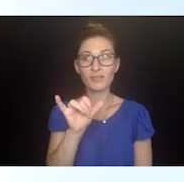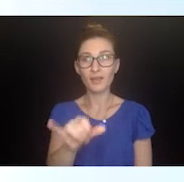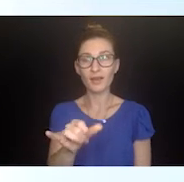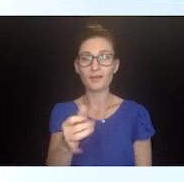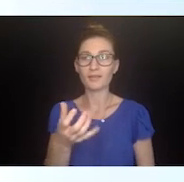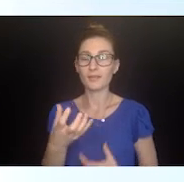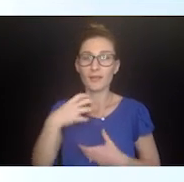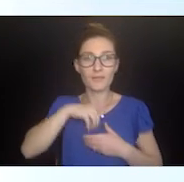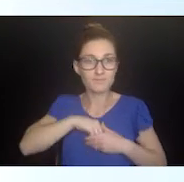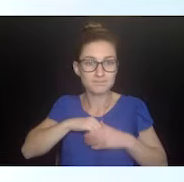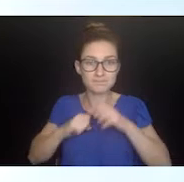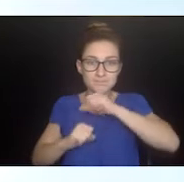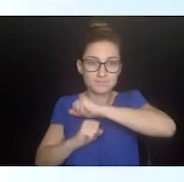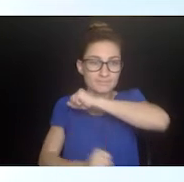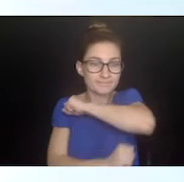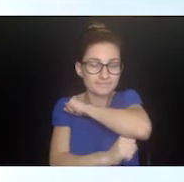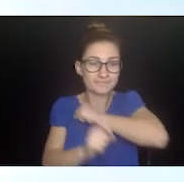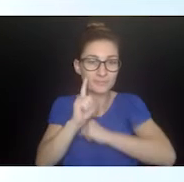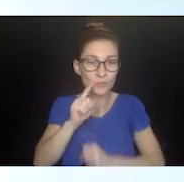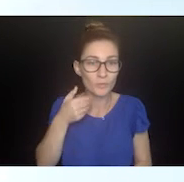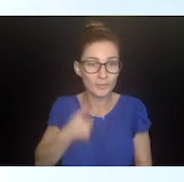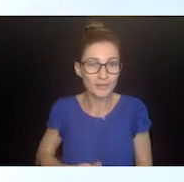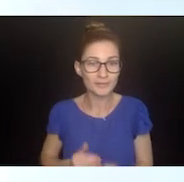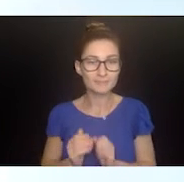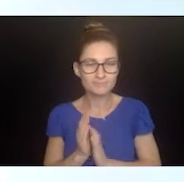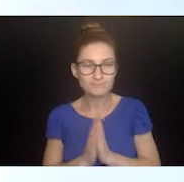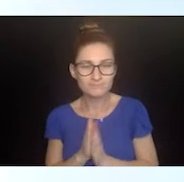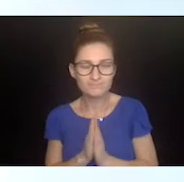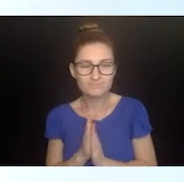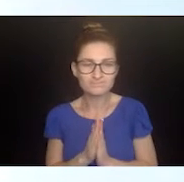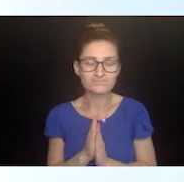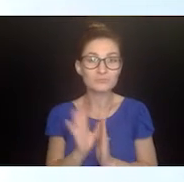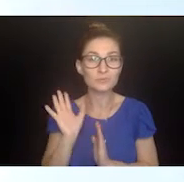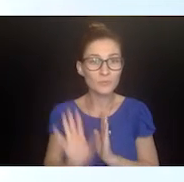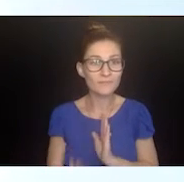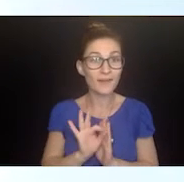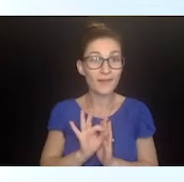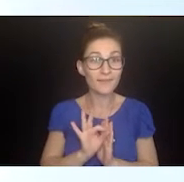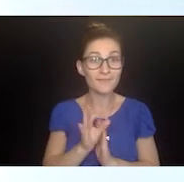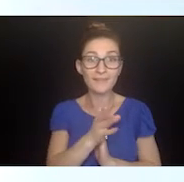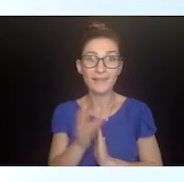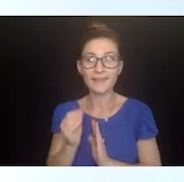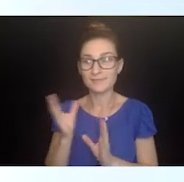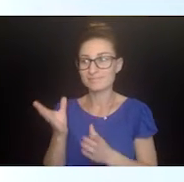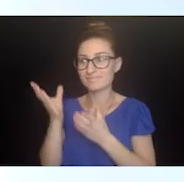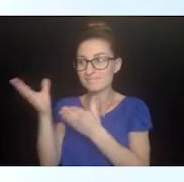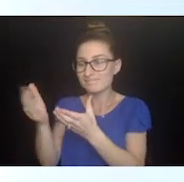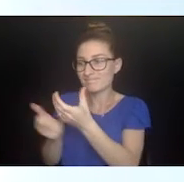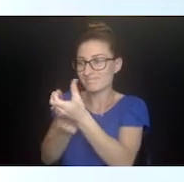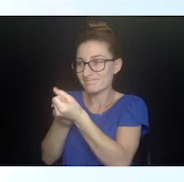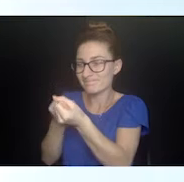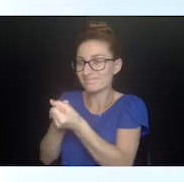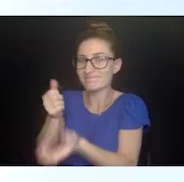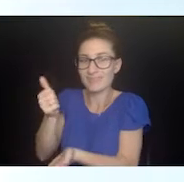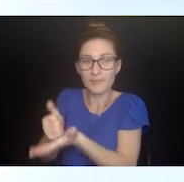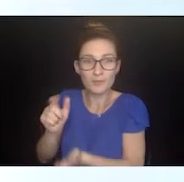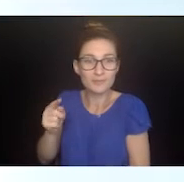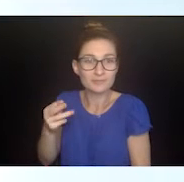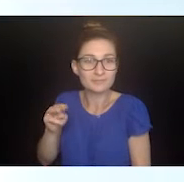been the core driver for me to find and assist Thomas to find his gift.